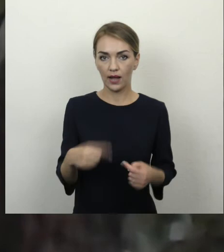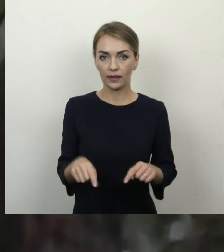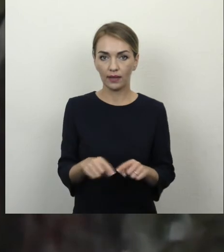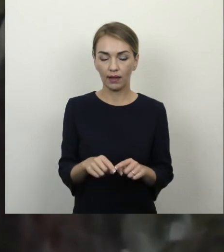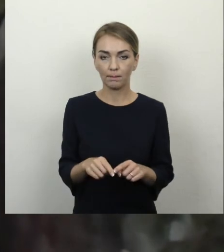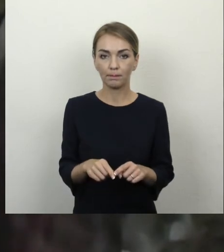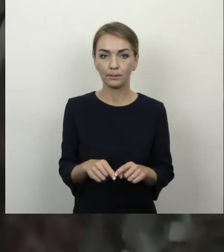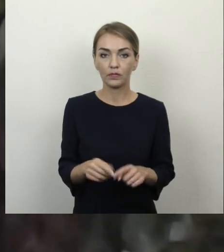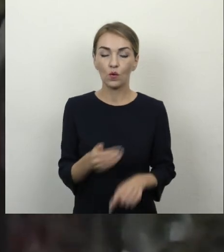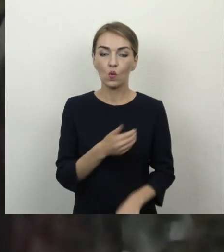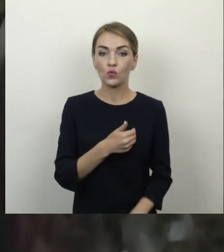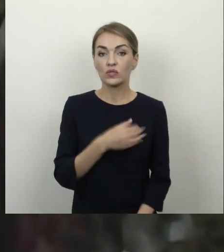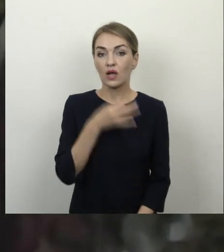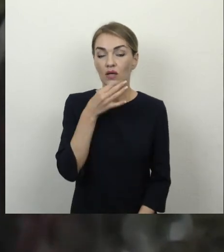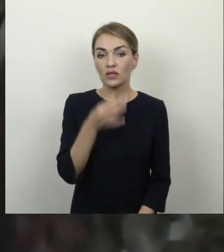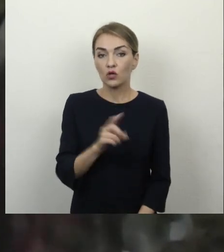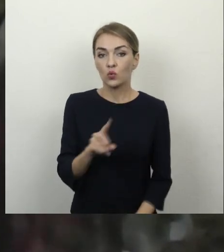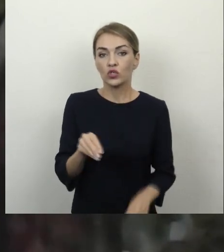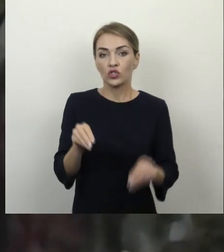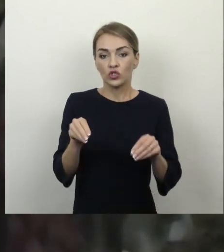and citizens of Moldova.